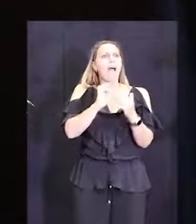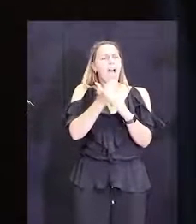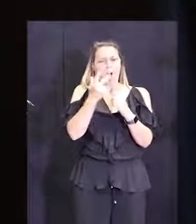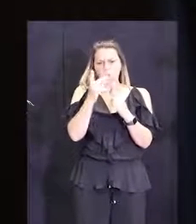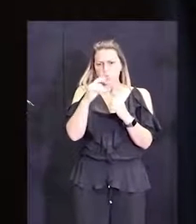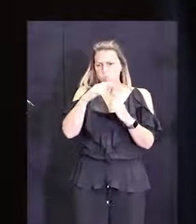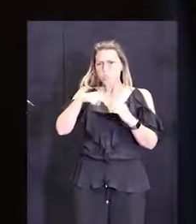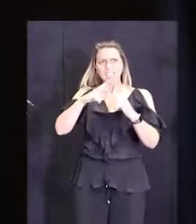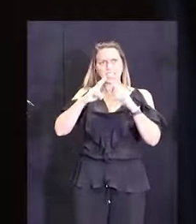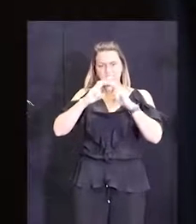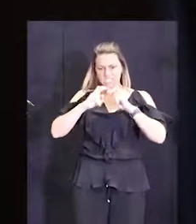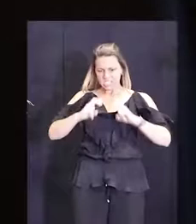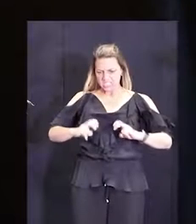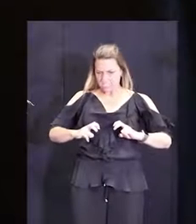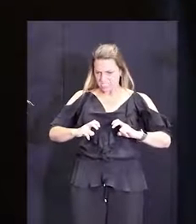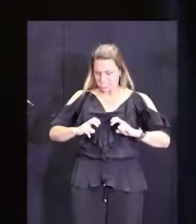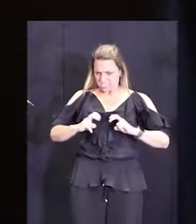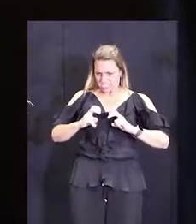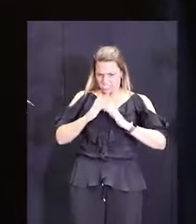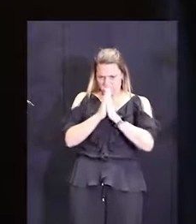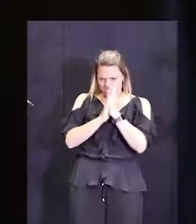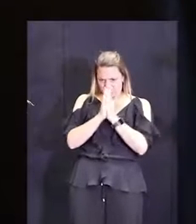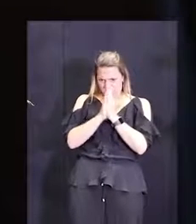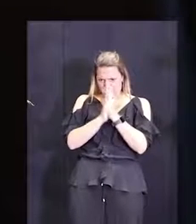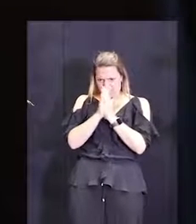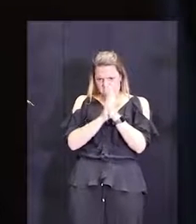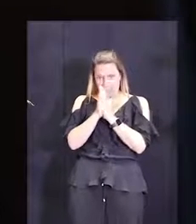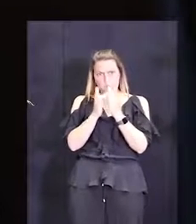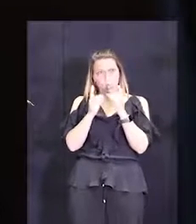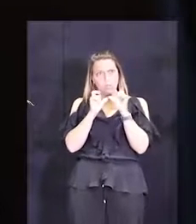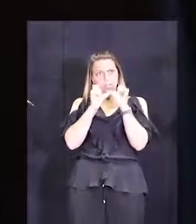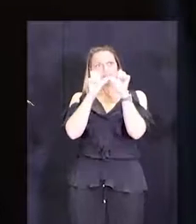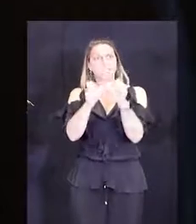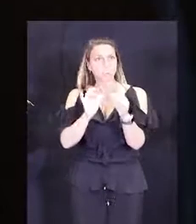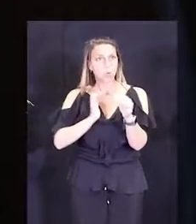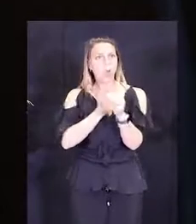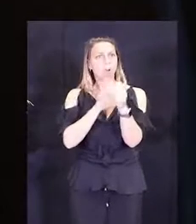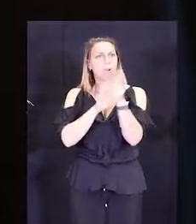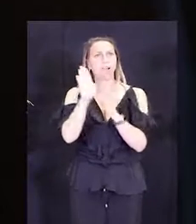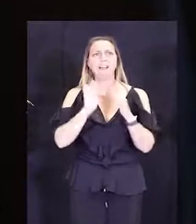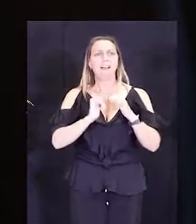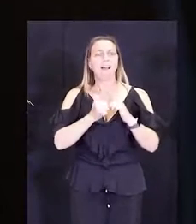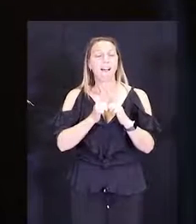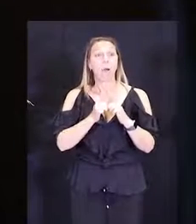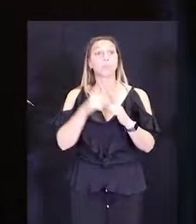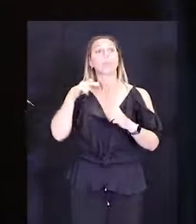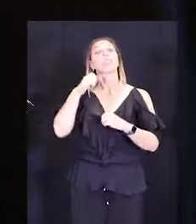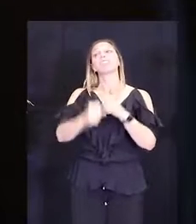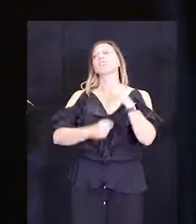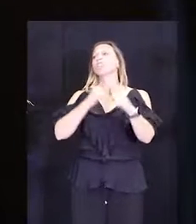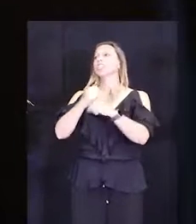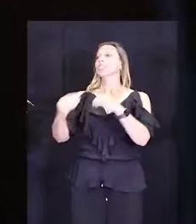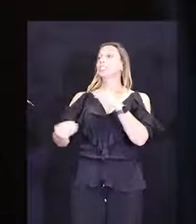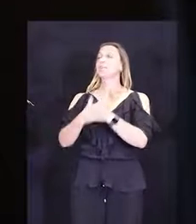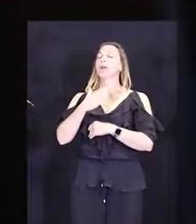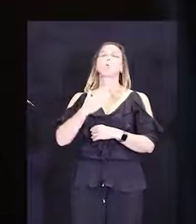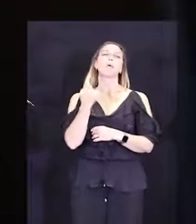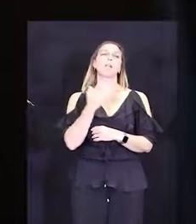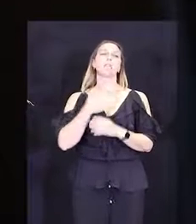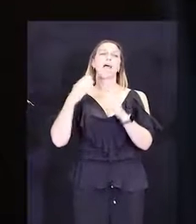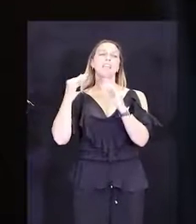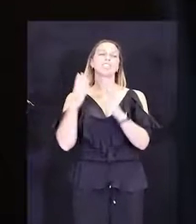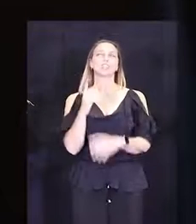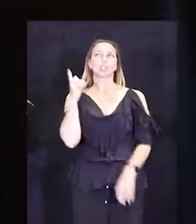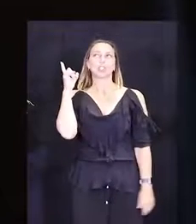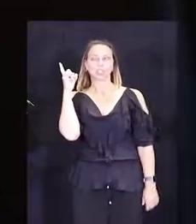find the intrinsic motivation to continue to grow as individuals? This year, I was inspired by a teacher